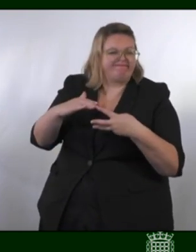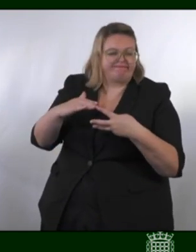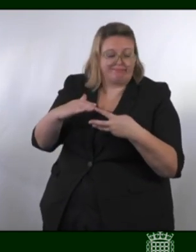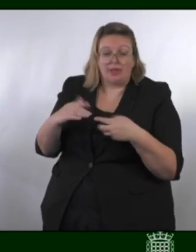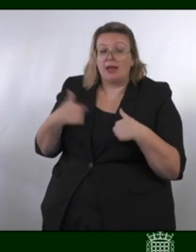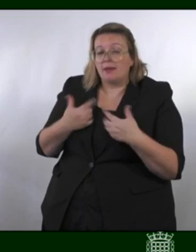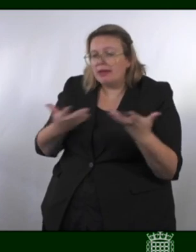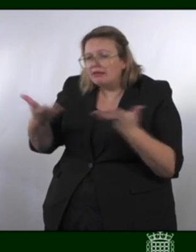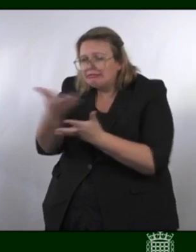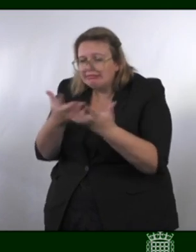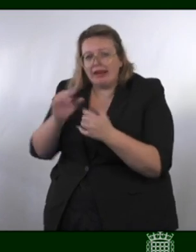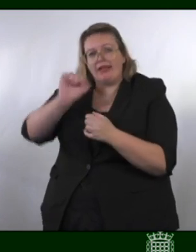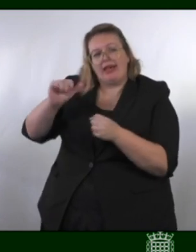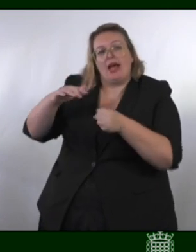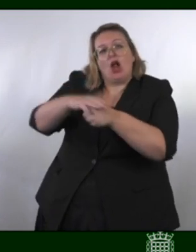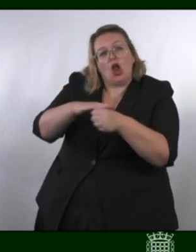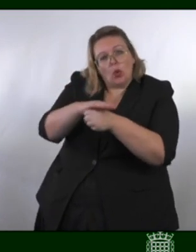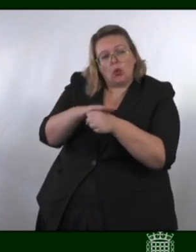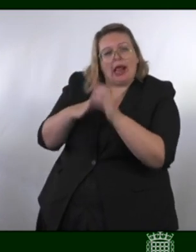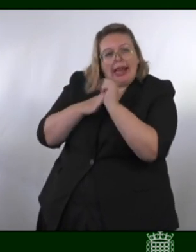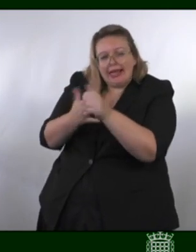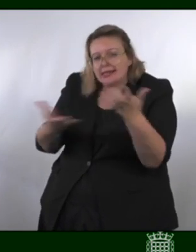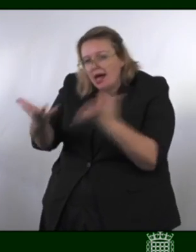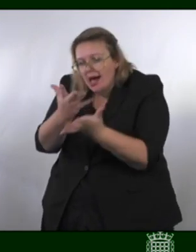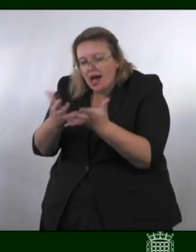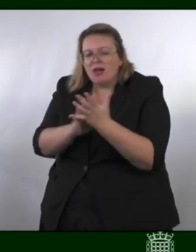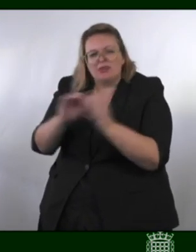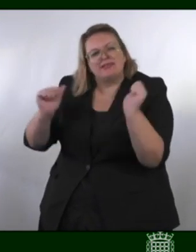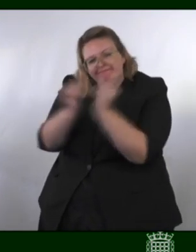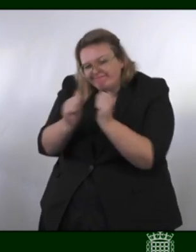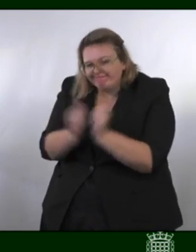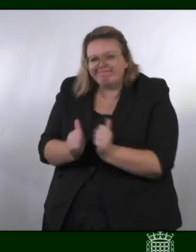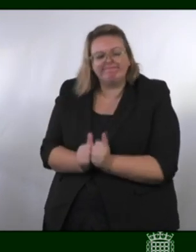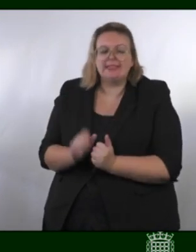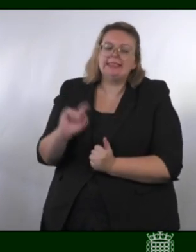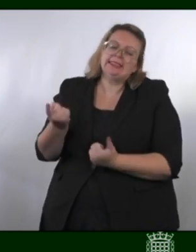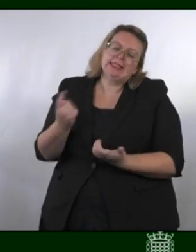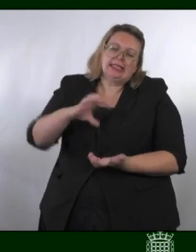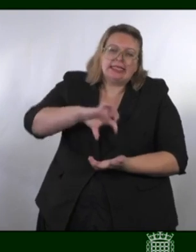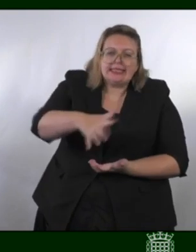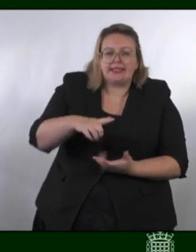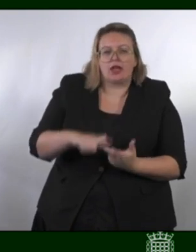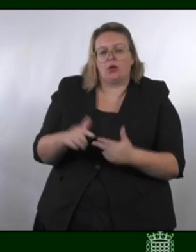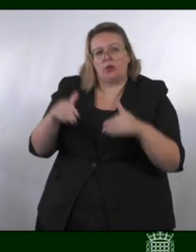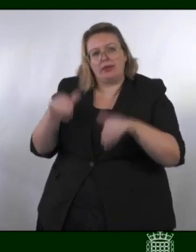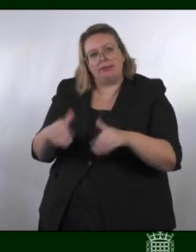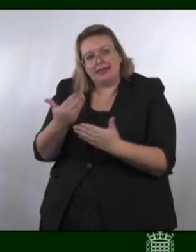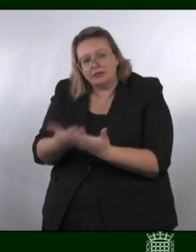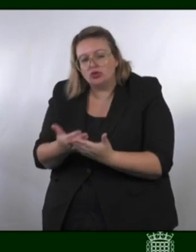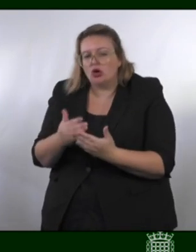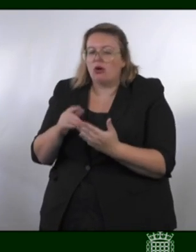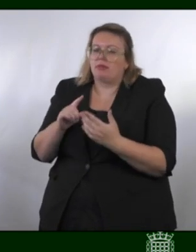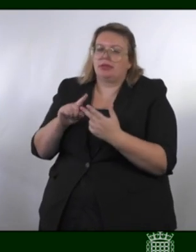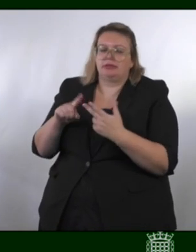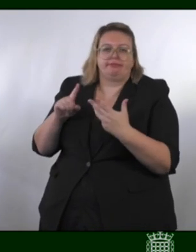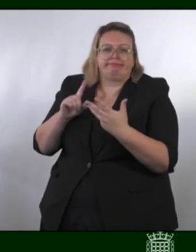leaders, unfortunately casinos, betting shops, adult gaming centres and soft play centres will also have to close.